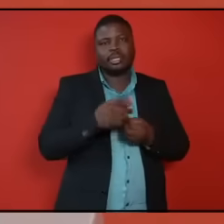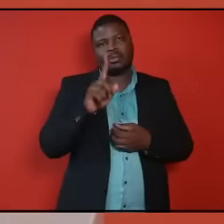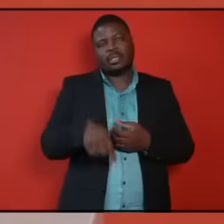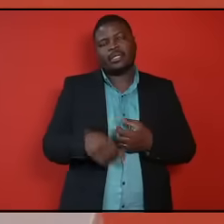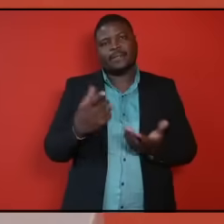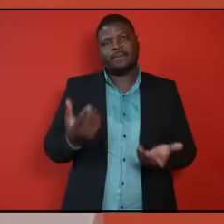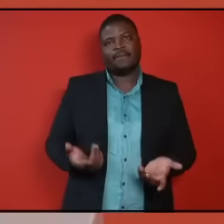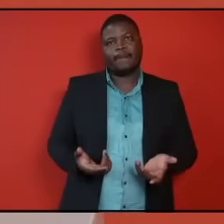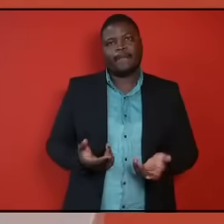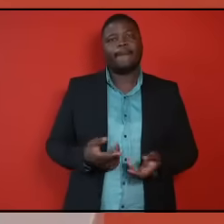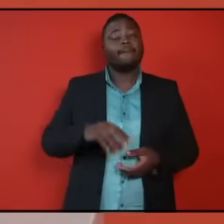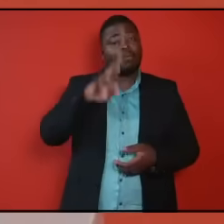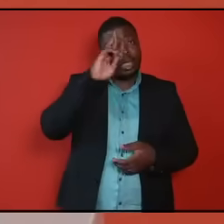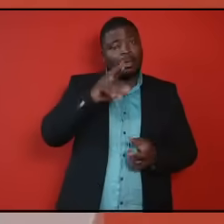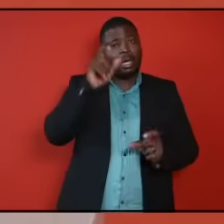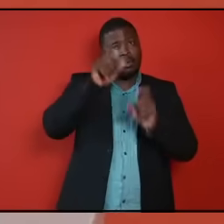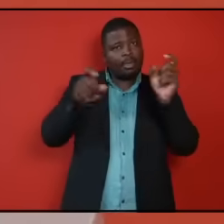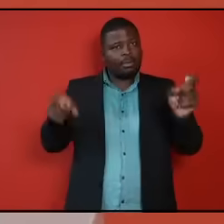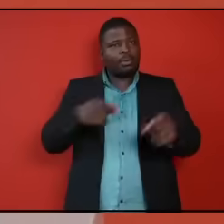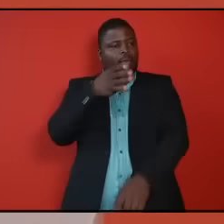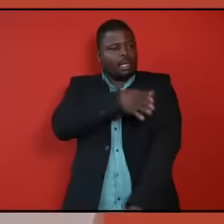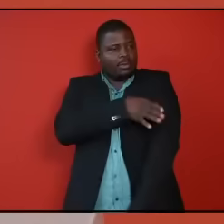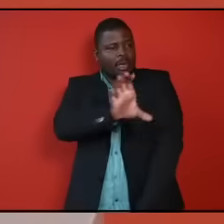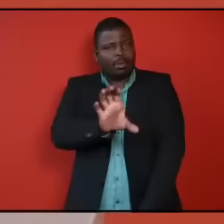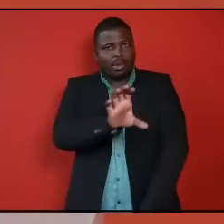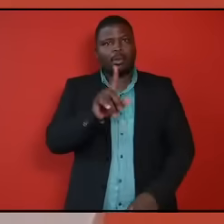Let the people be empowered. Let there be